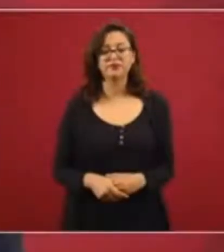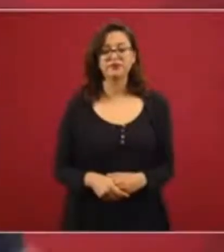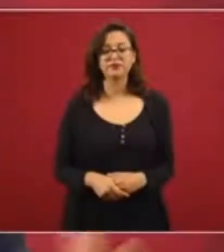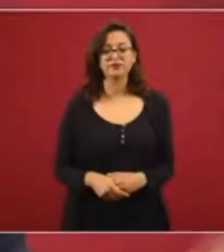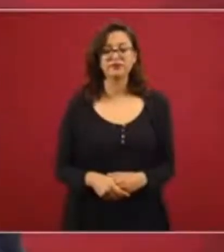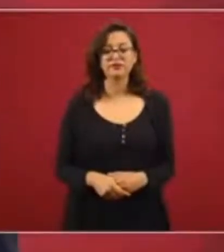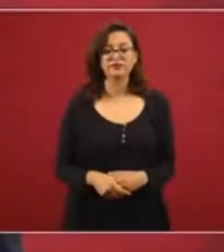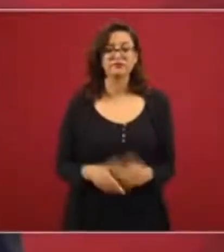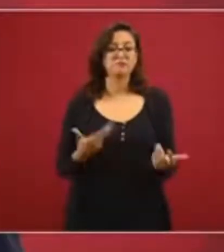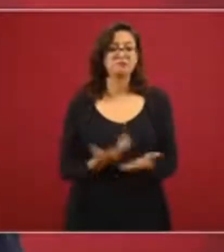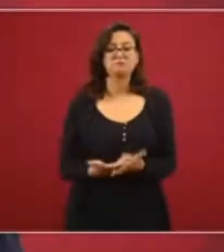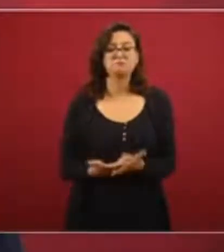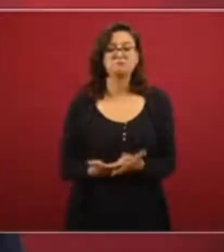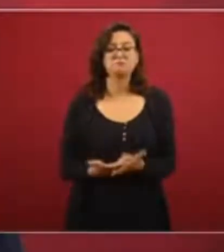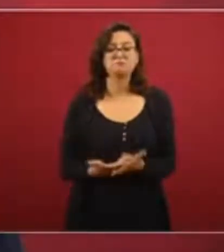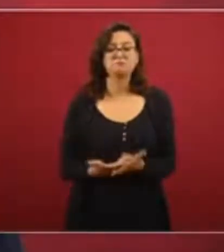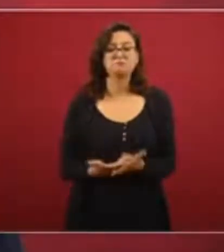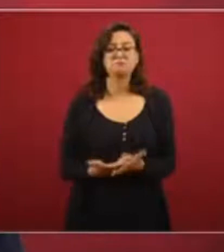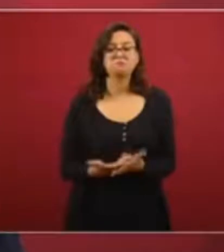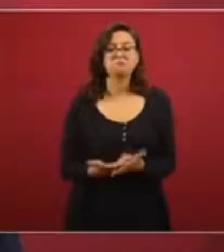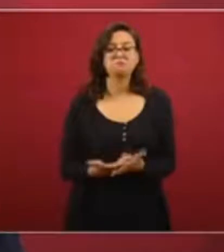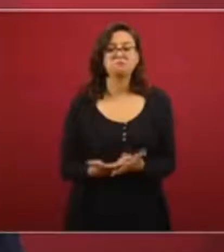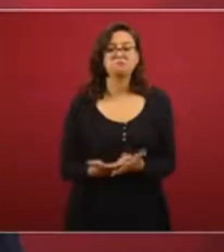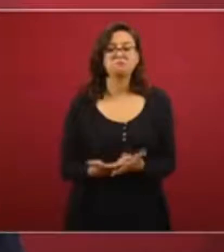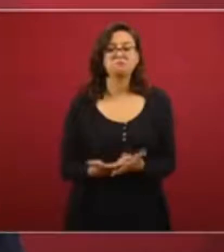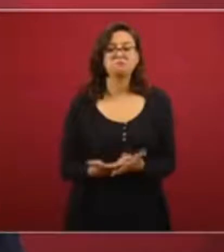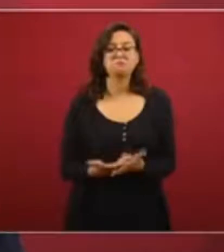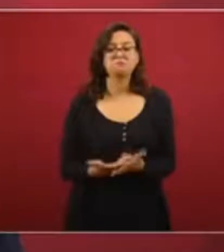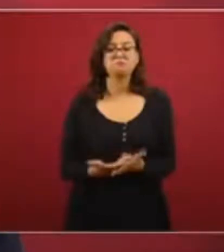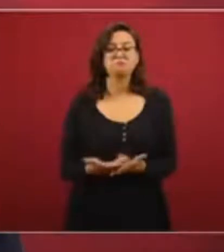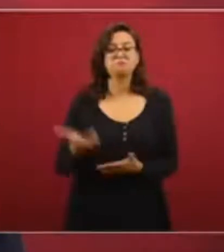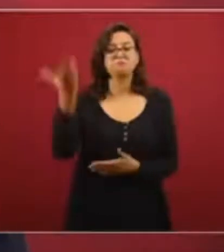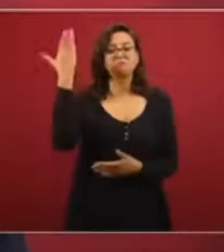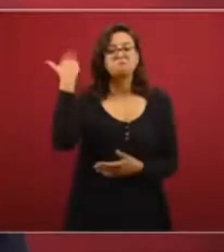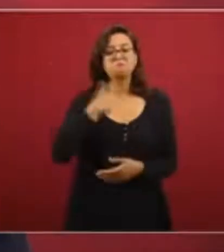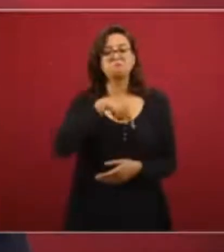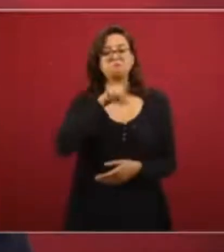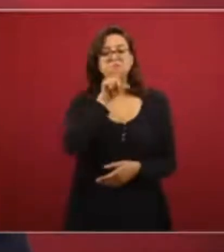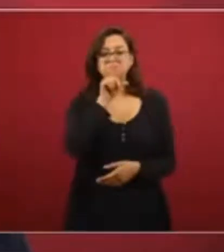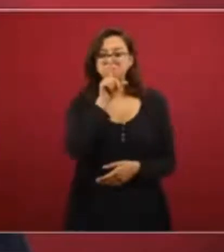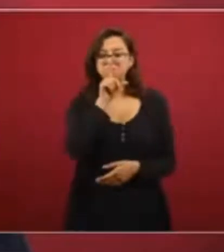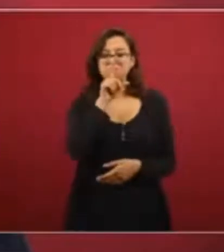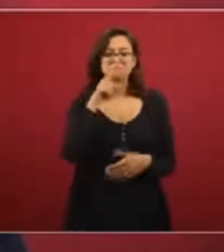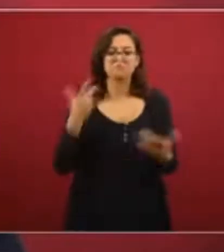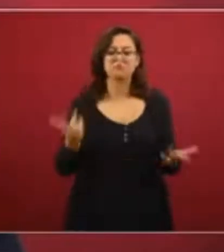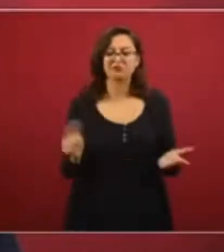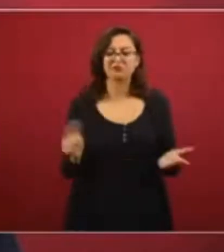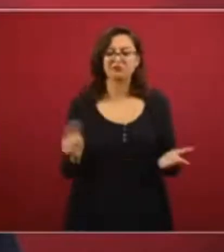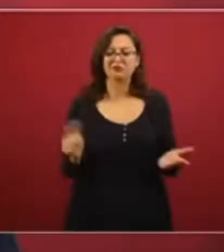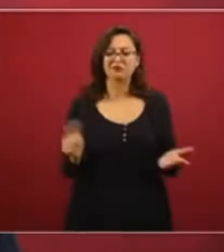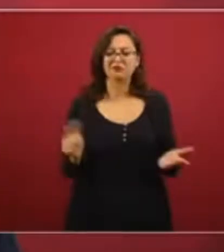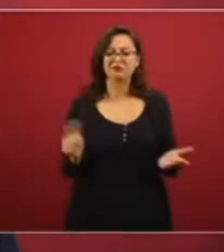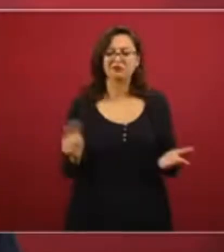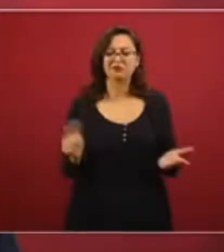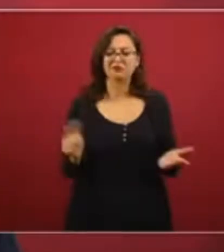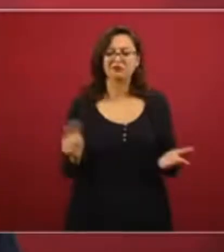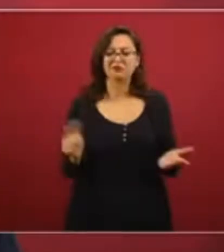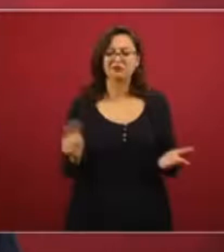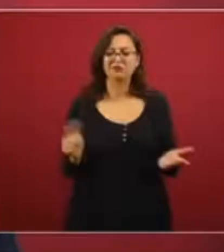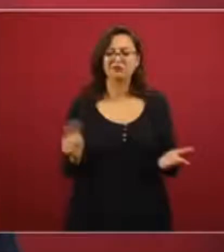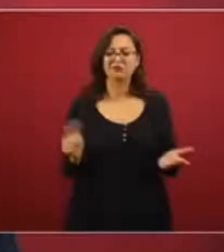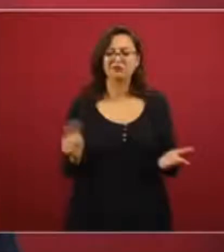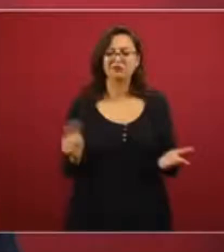que no existía. which did not exist. Era un estado de chueco, It was a state